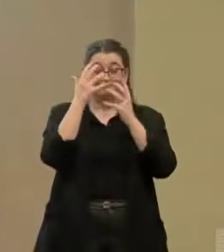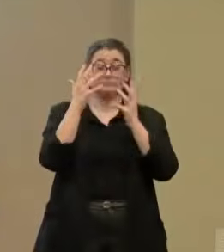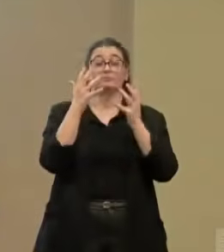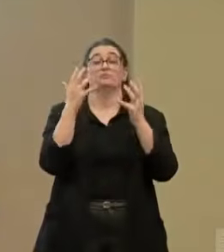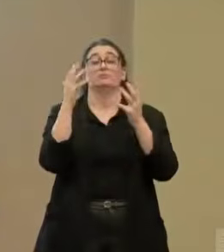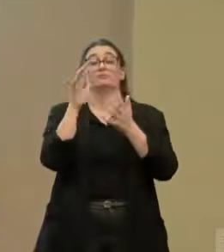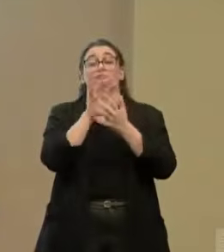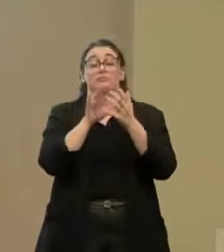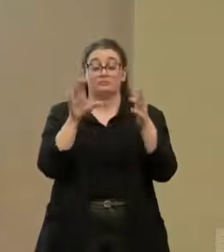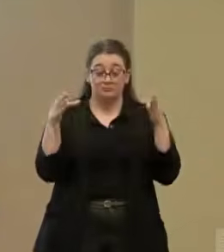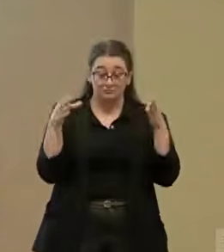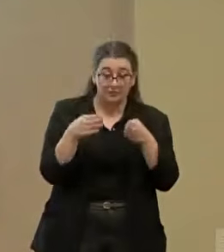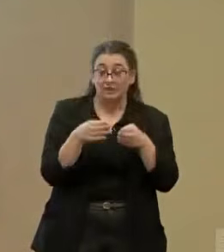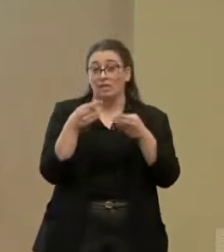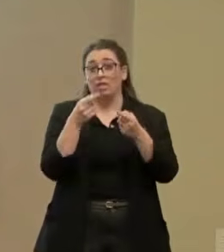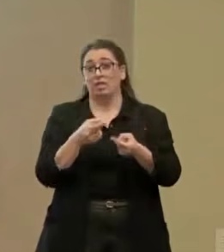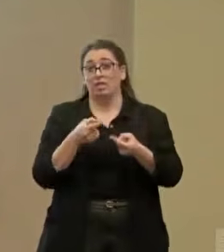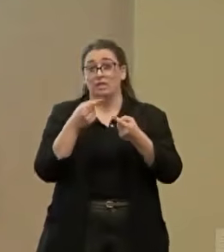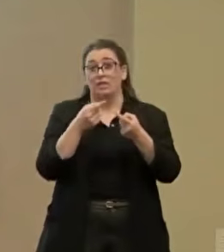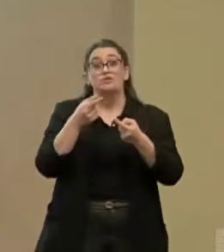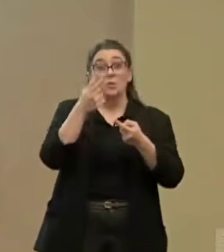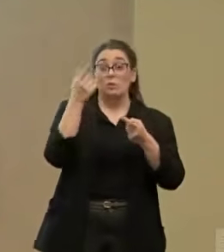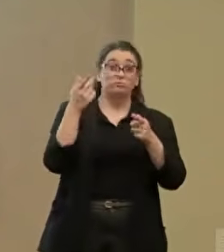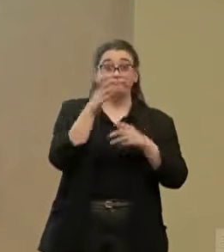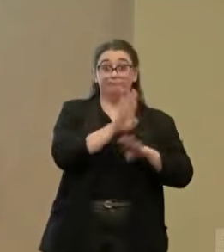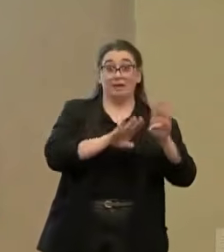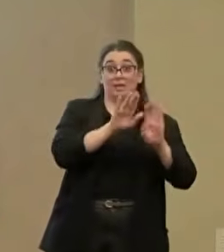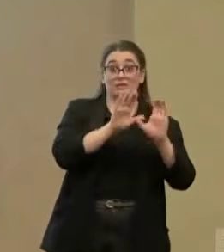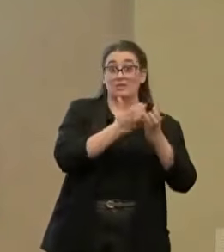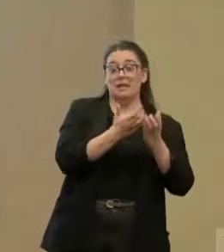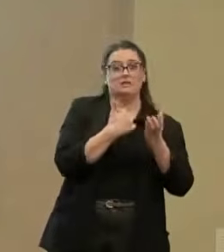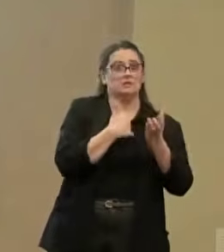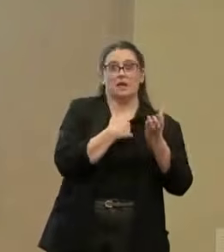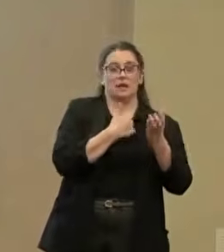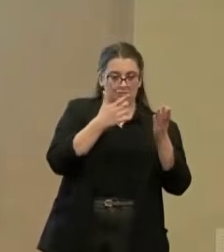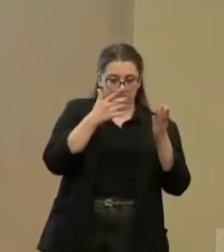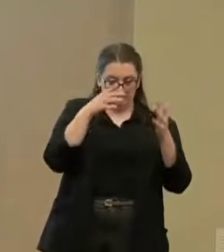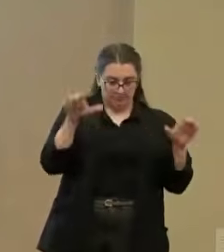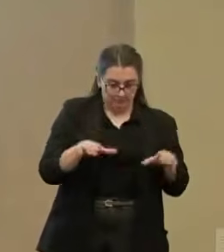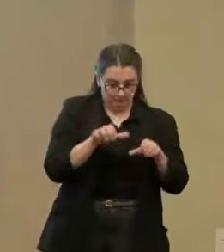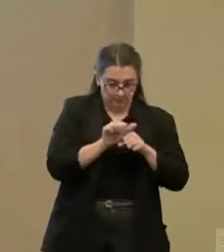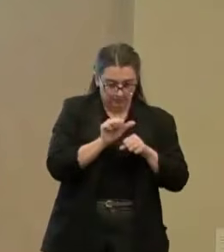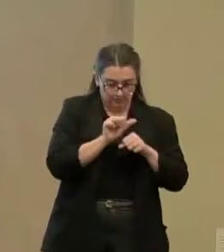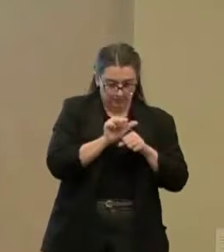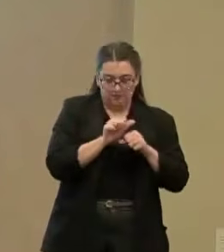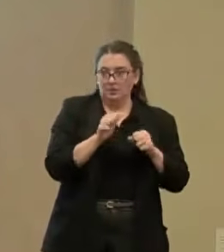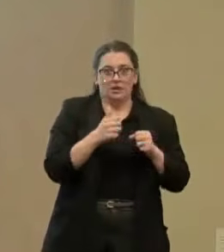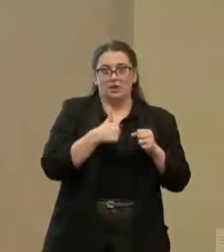concentrate. And then I was expected, it was a biology class, so I was expected to do a lot. And